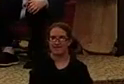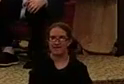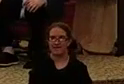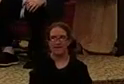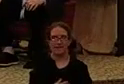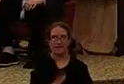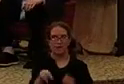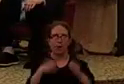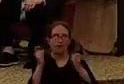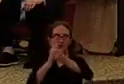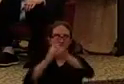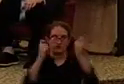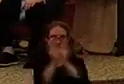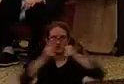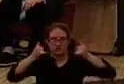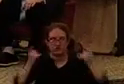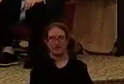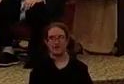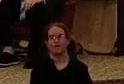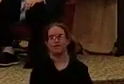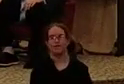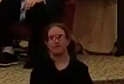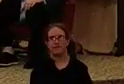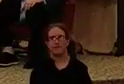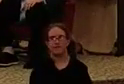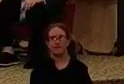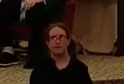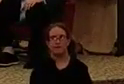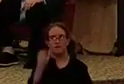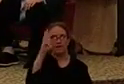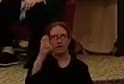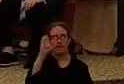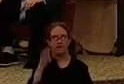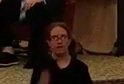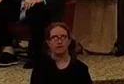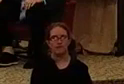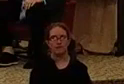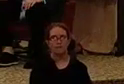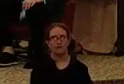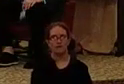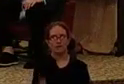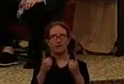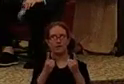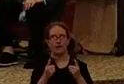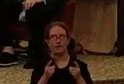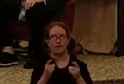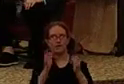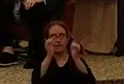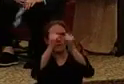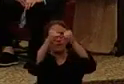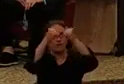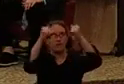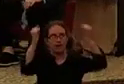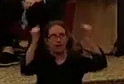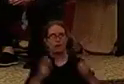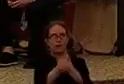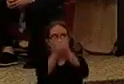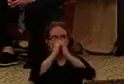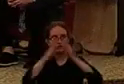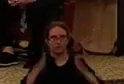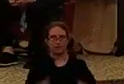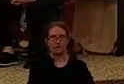Let it all change right now. So Abram came from a bunch of idol worshipers.